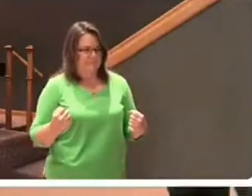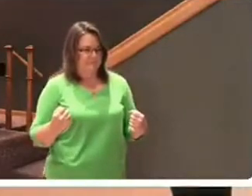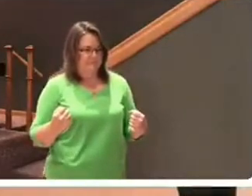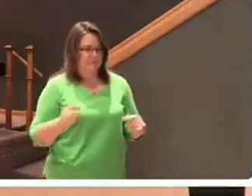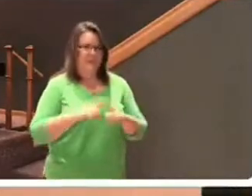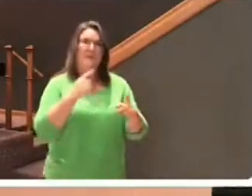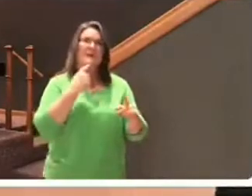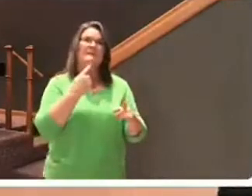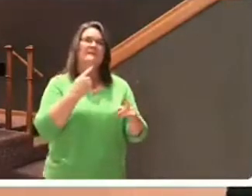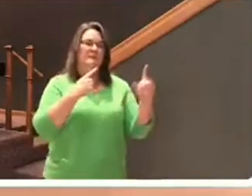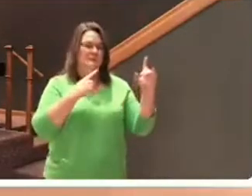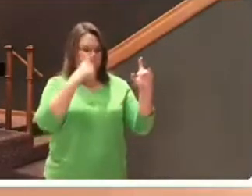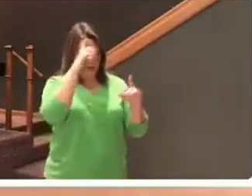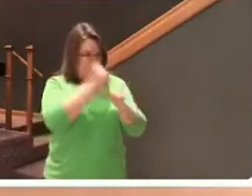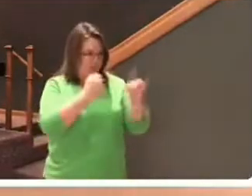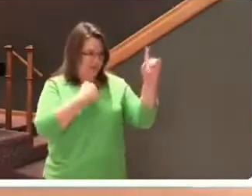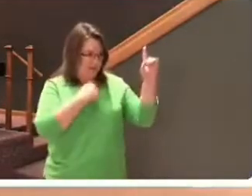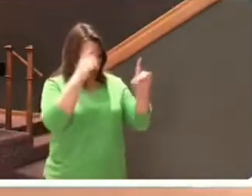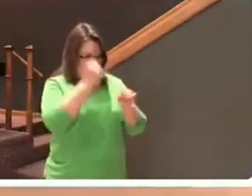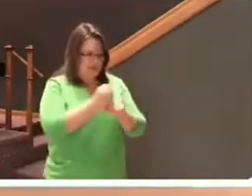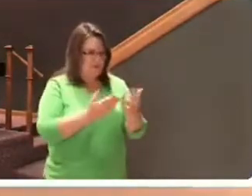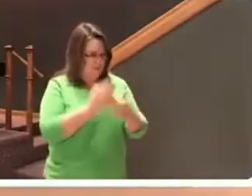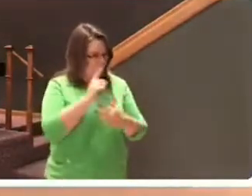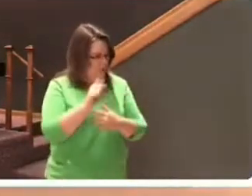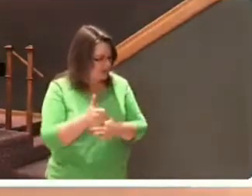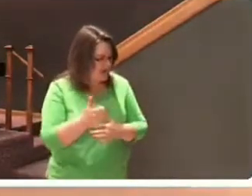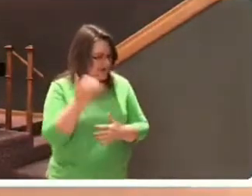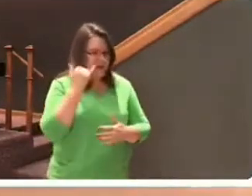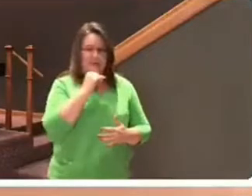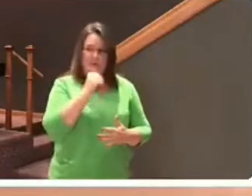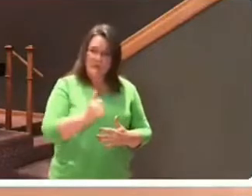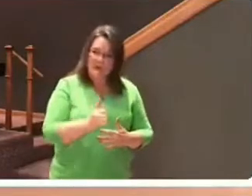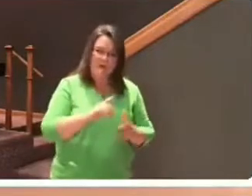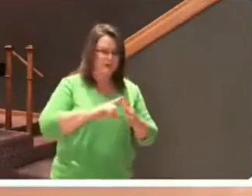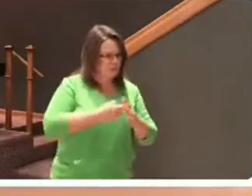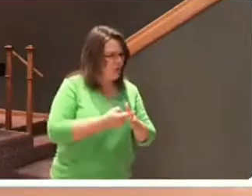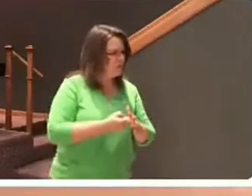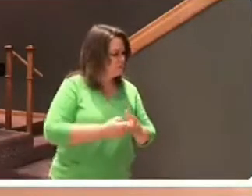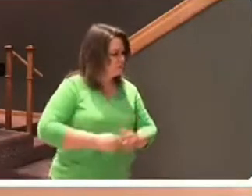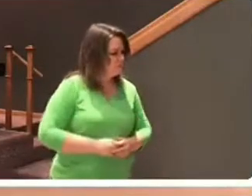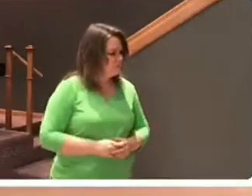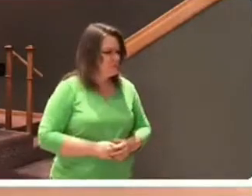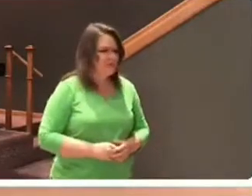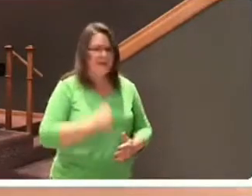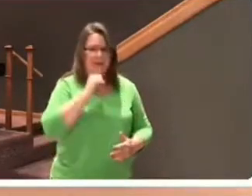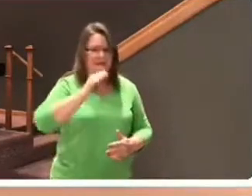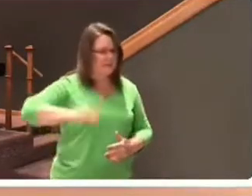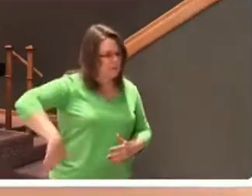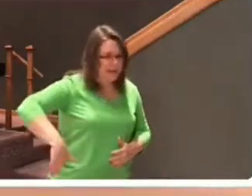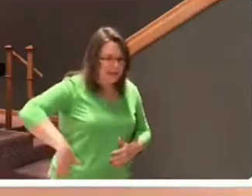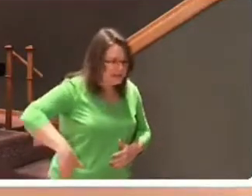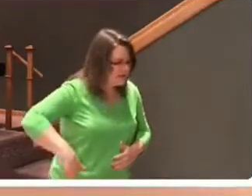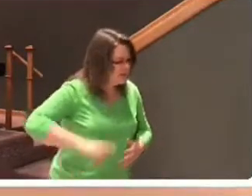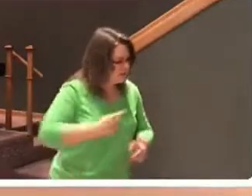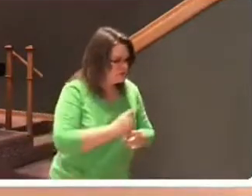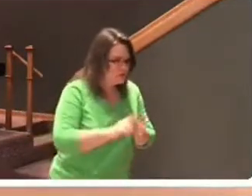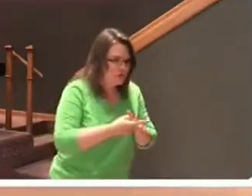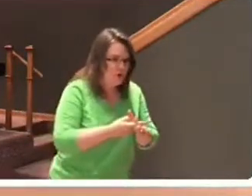But he says, trust me. Trust me in the tithe. If you don't, start. It's not too late. Just